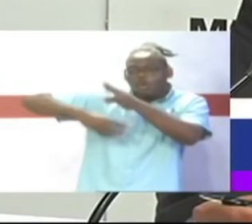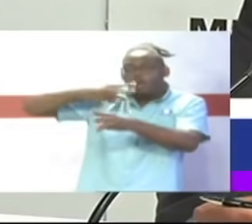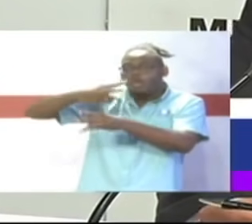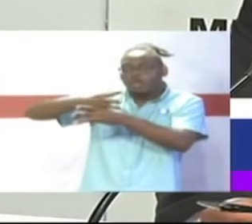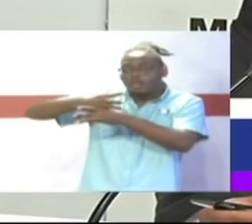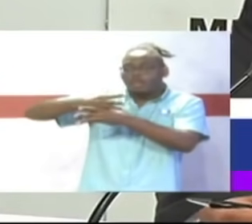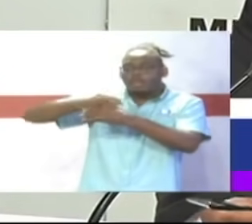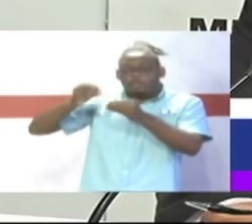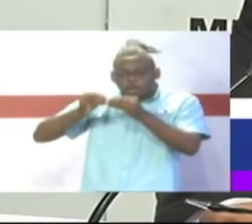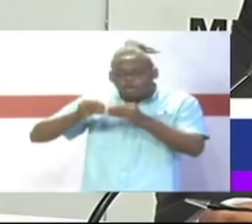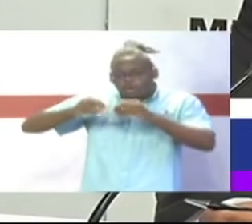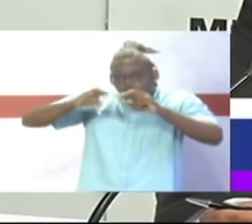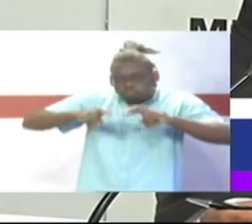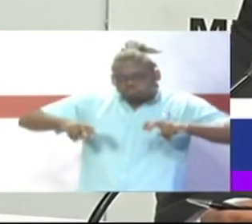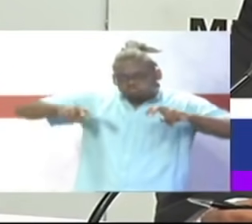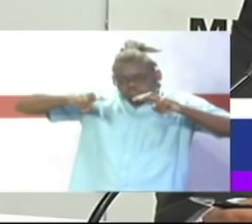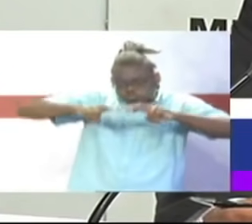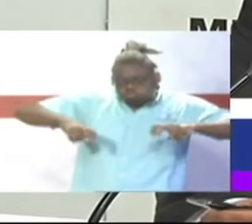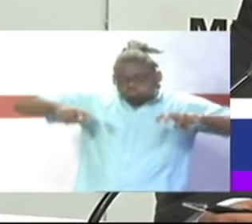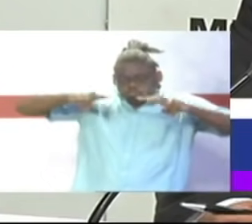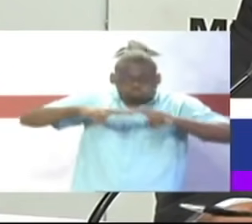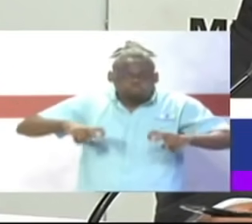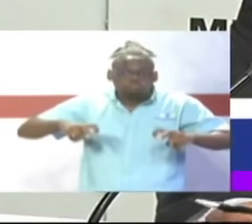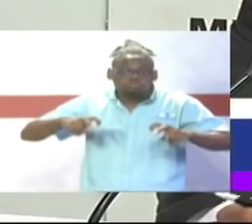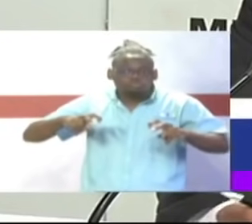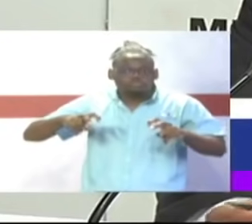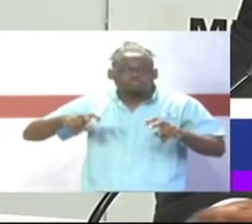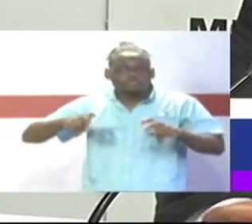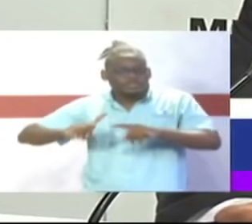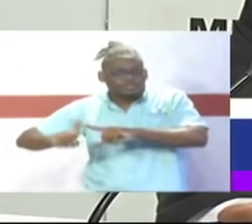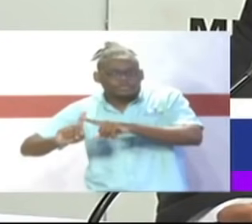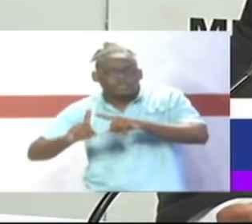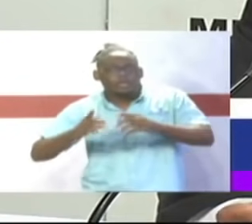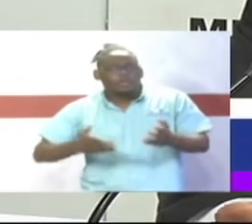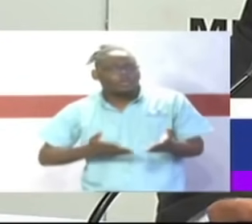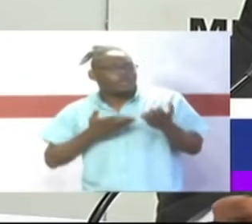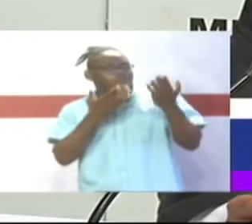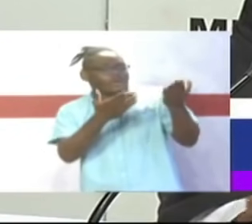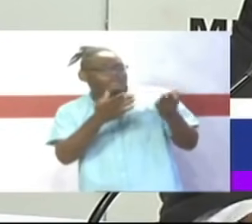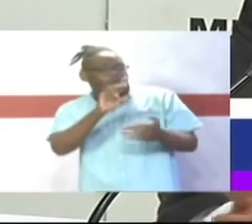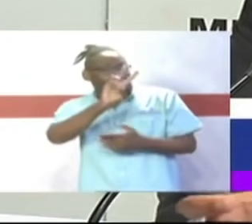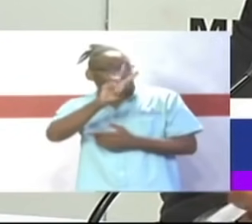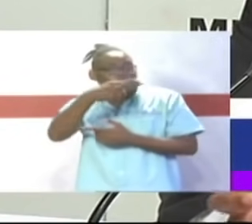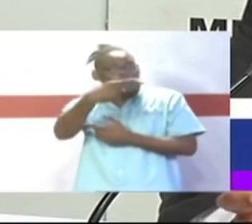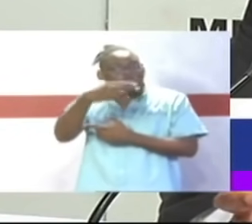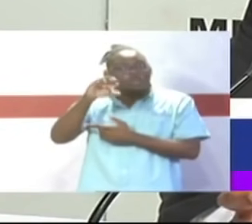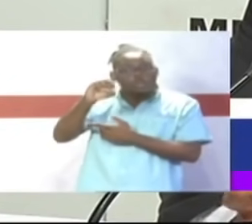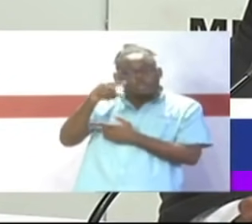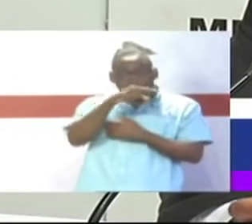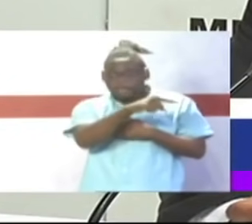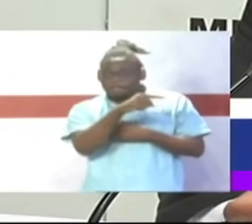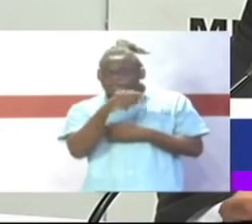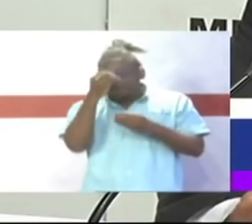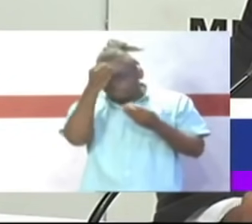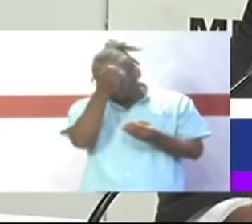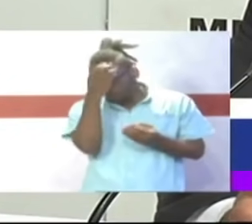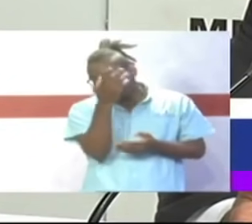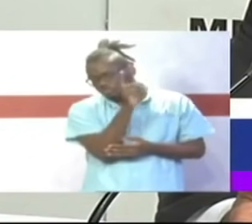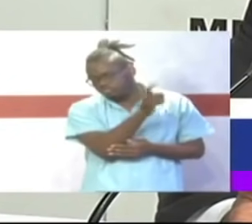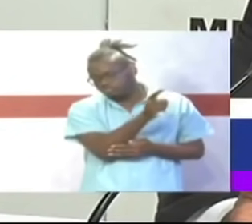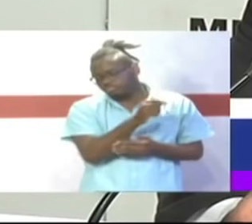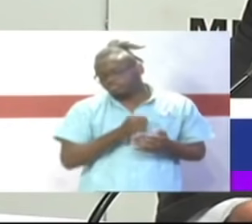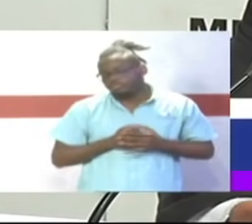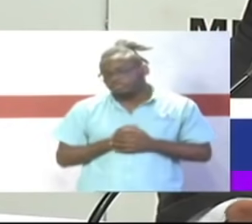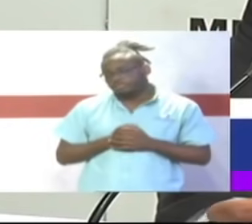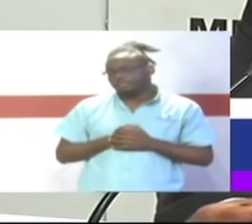and they make a recommendation to the World Health Organization. So it's a group of technical experts for this particular purpose, to look at